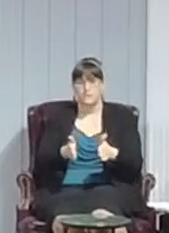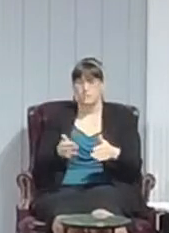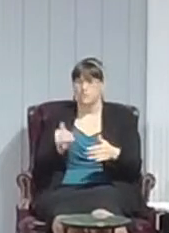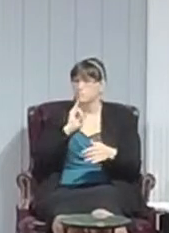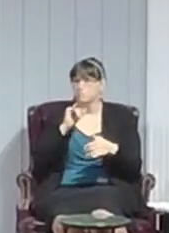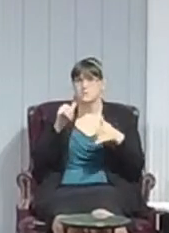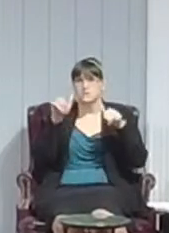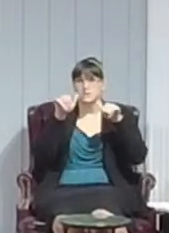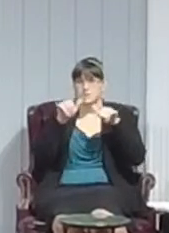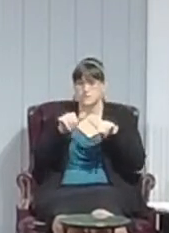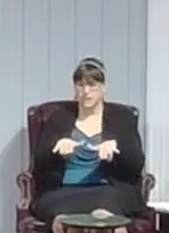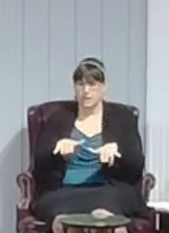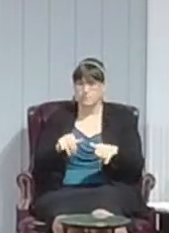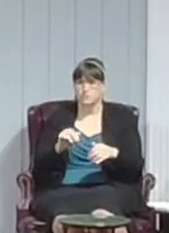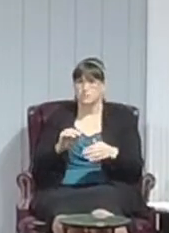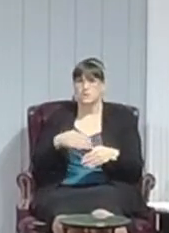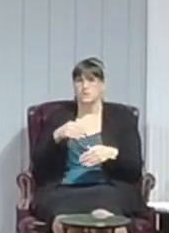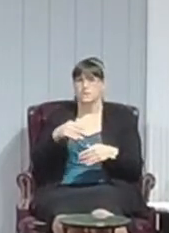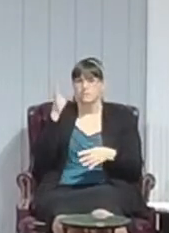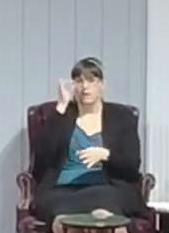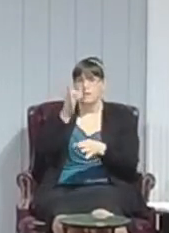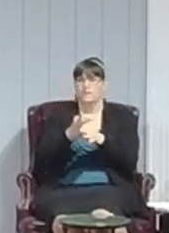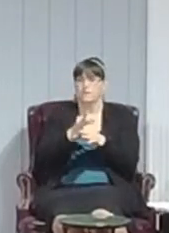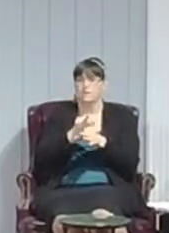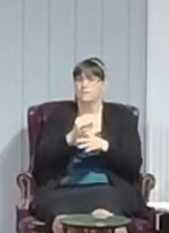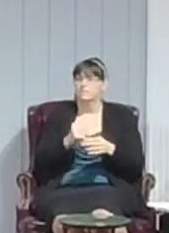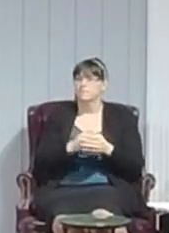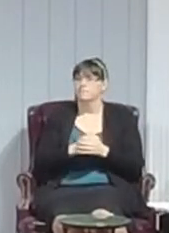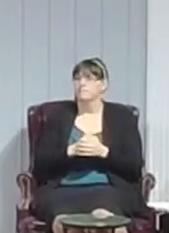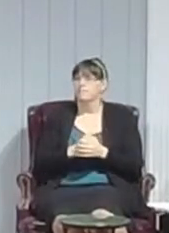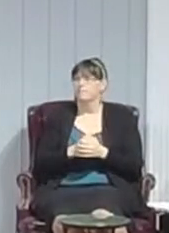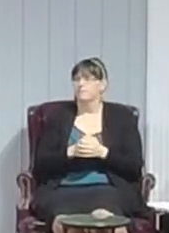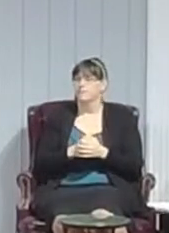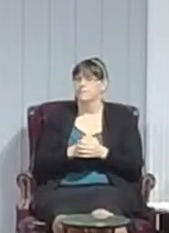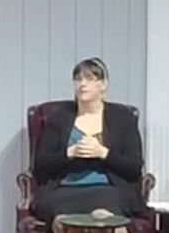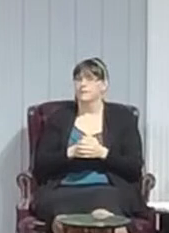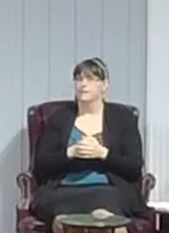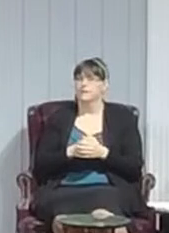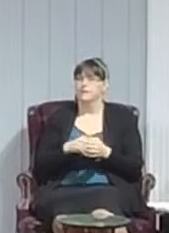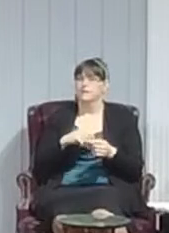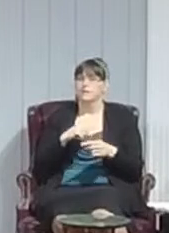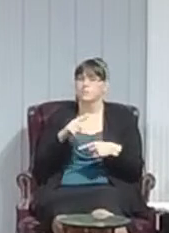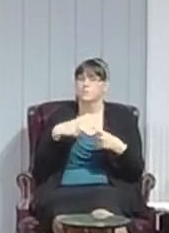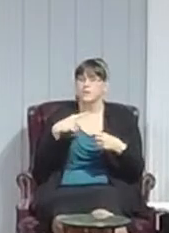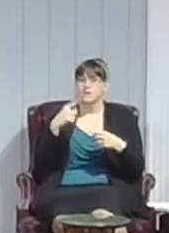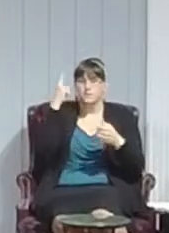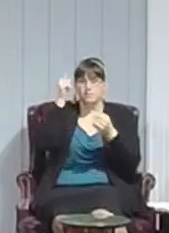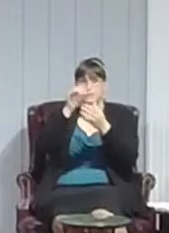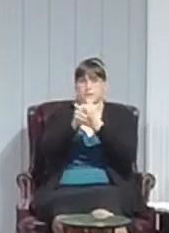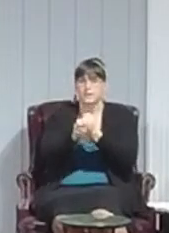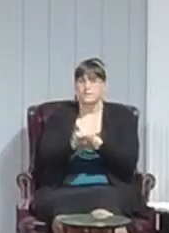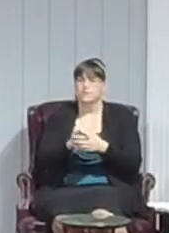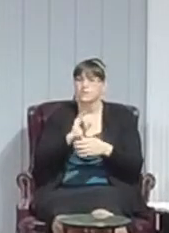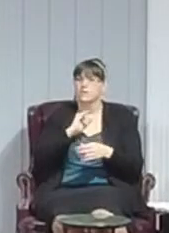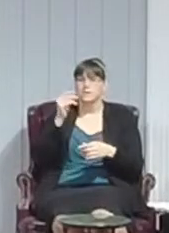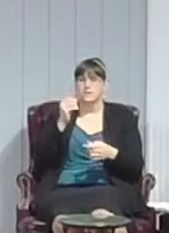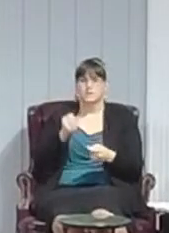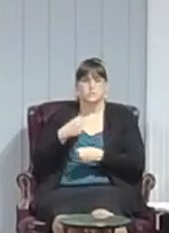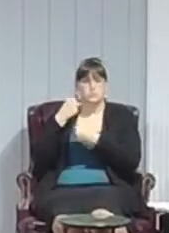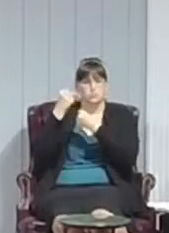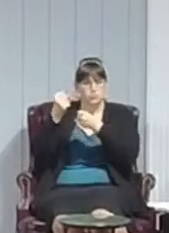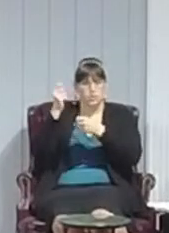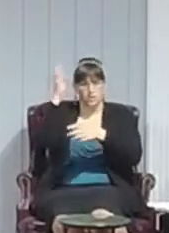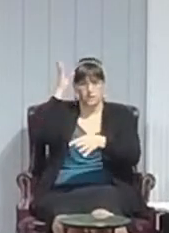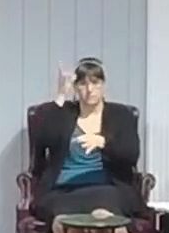faith, not strong. It concerns Jesus in his spirit when a believer isn't as strong in their faith or as they ought to be, or